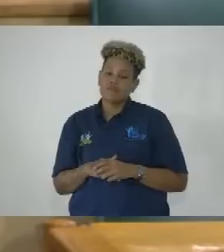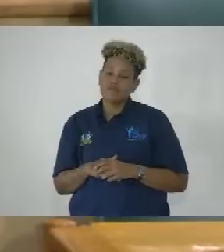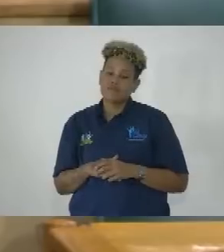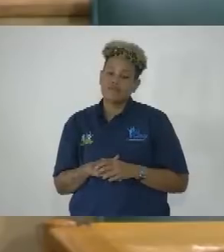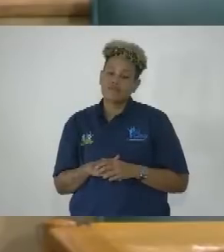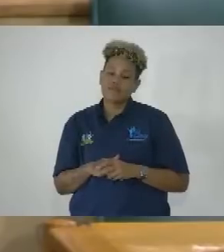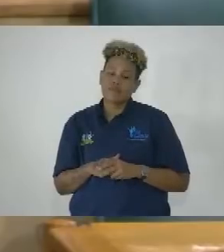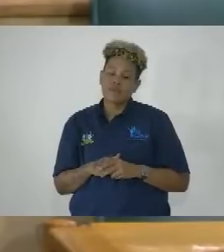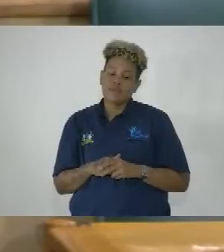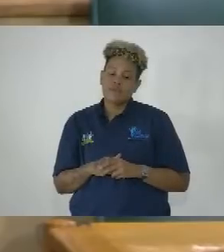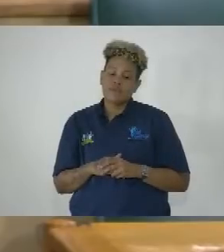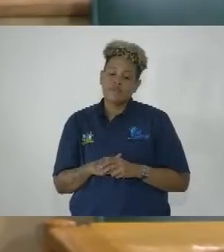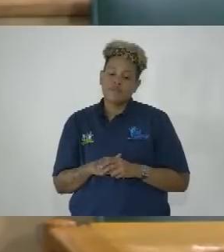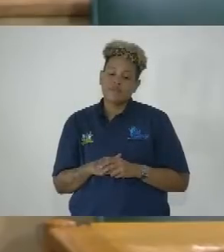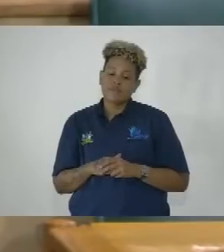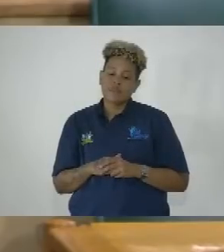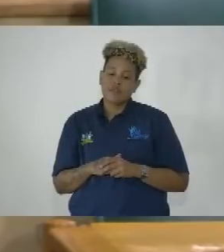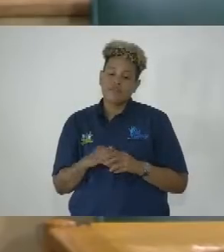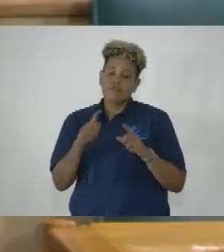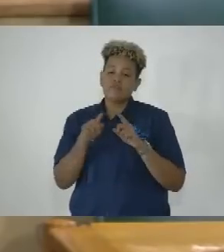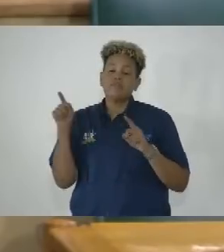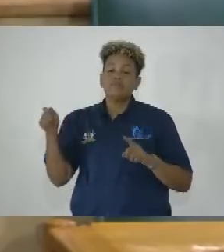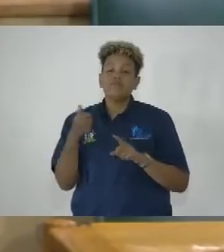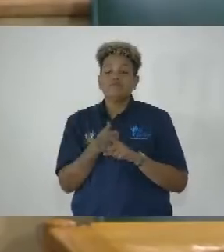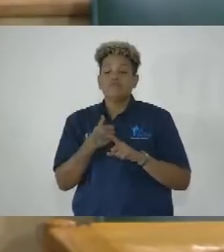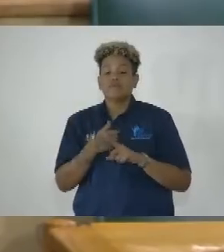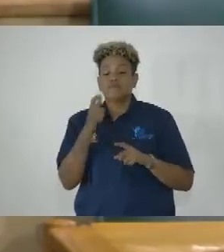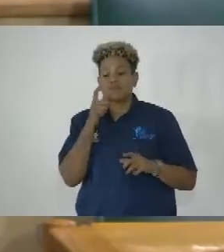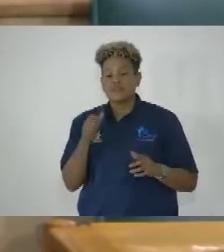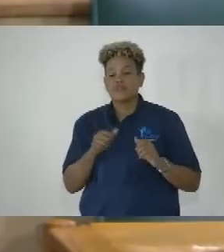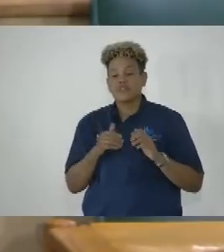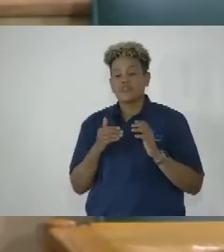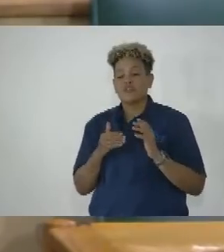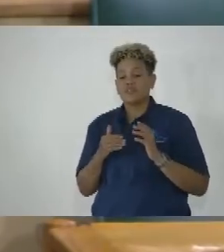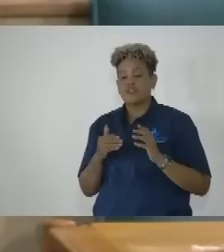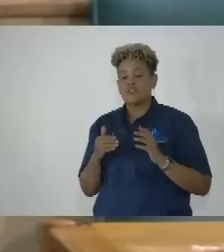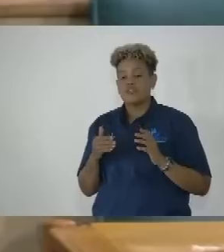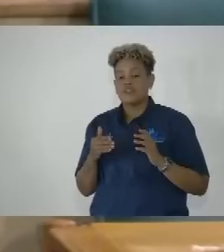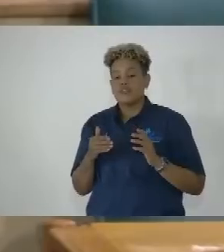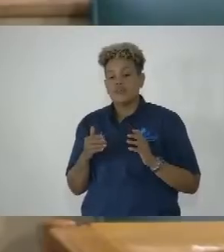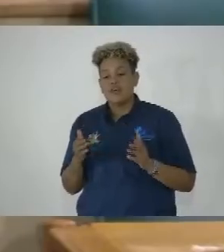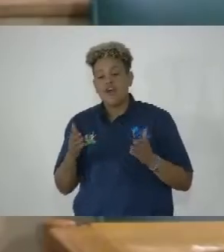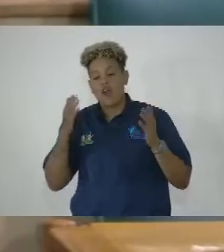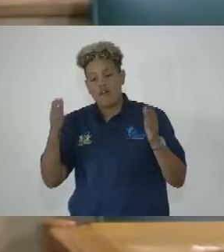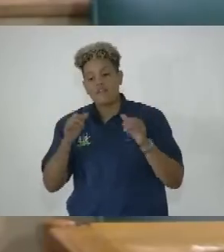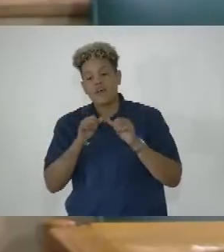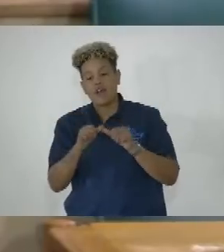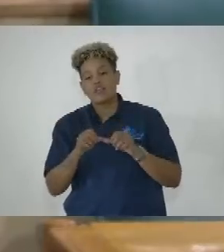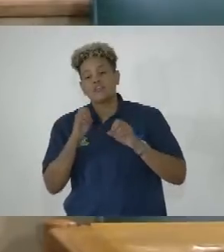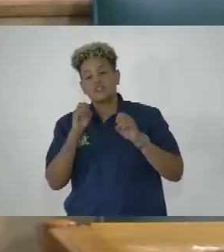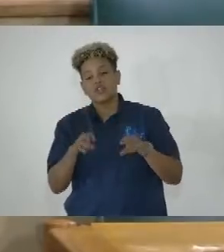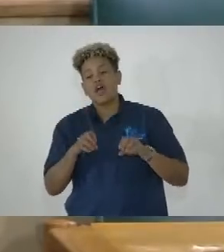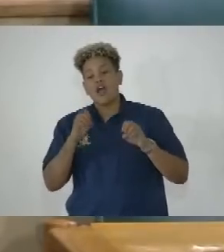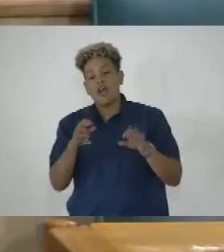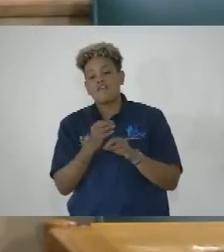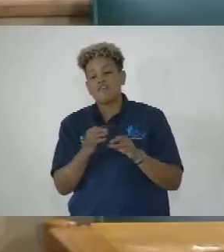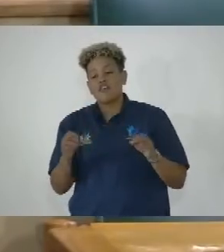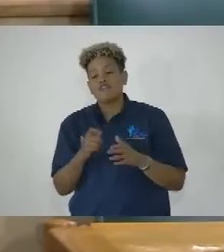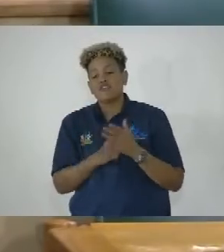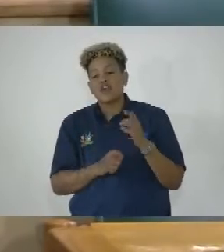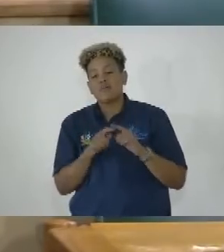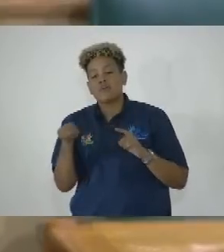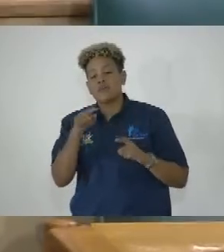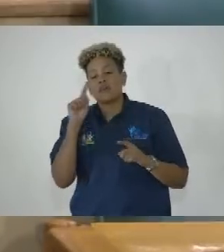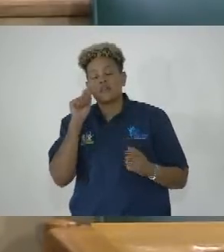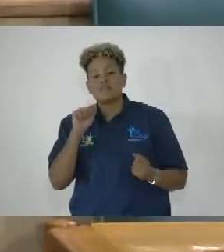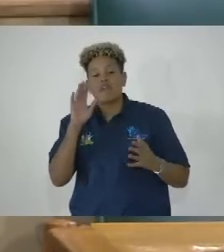the Rio Cobre. But he has offered to continually restock it free of charge. but he's coming across all